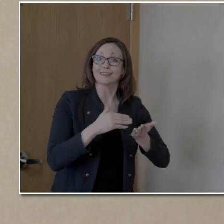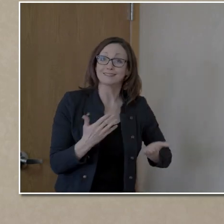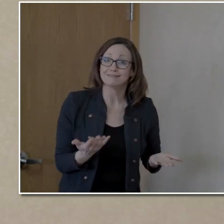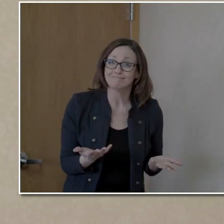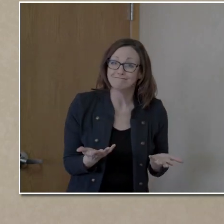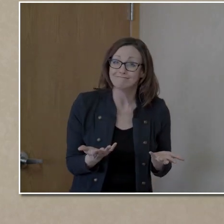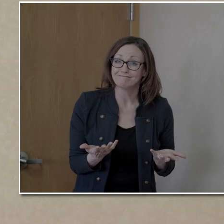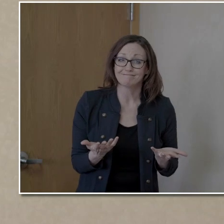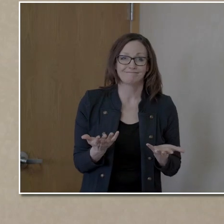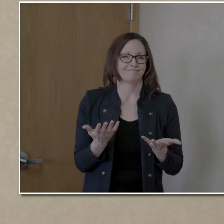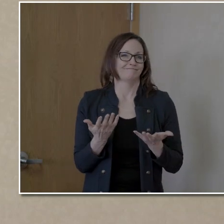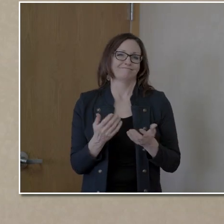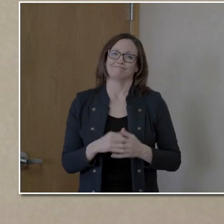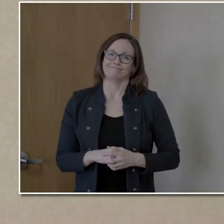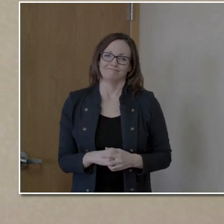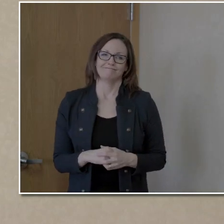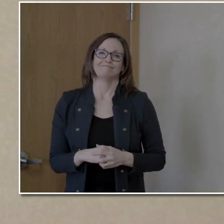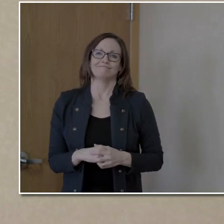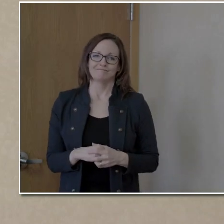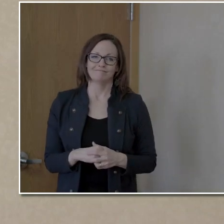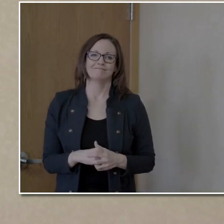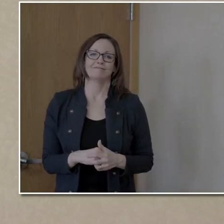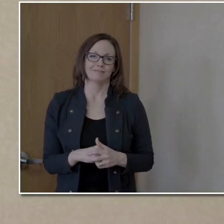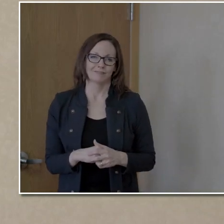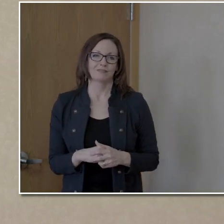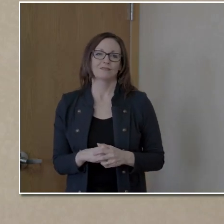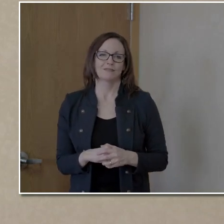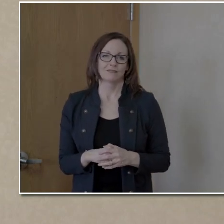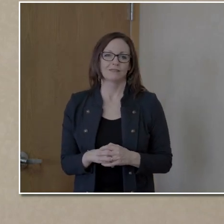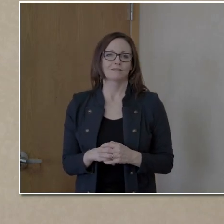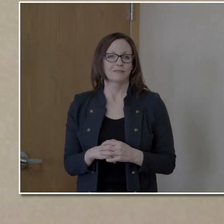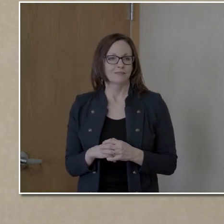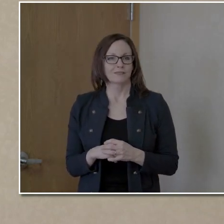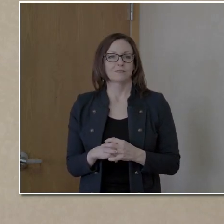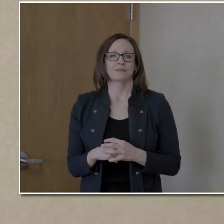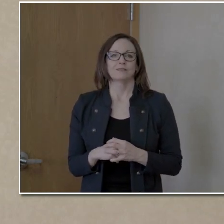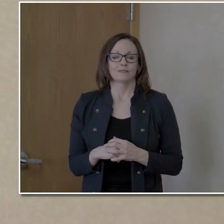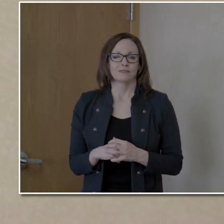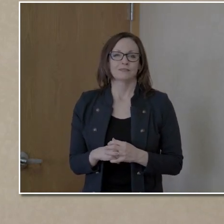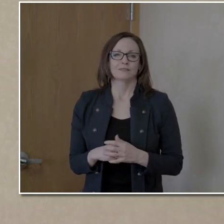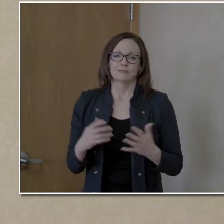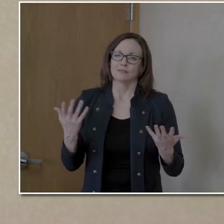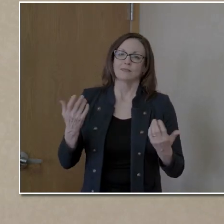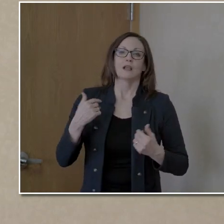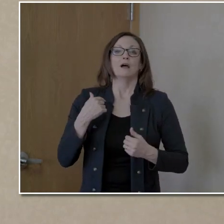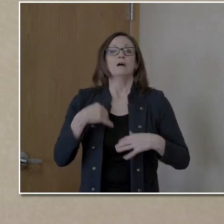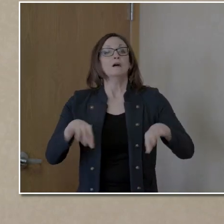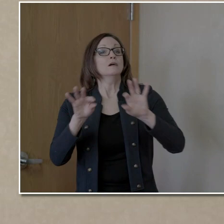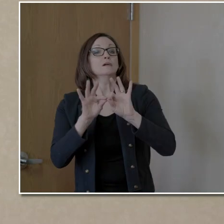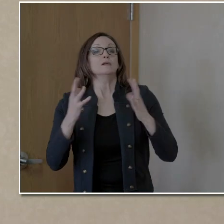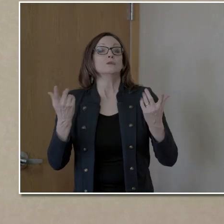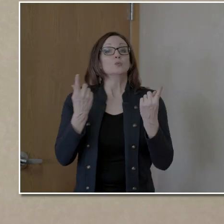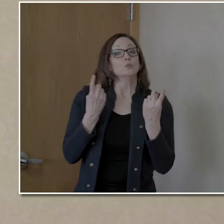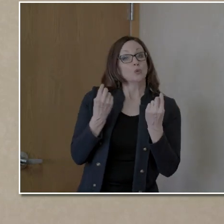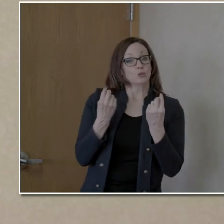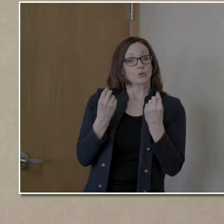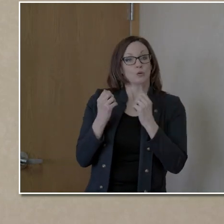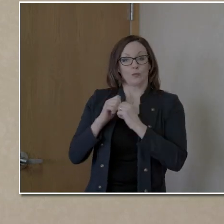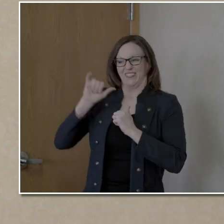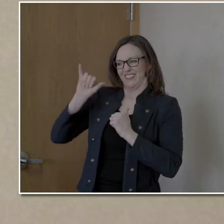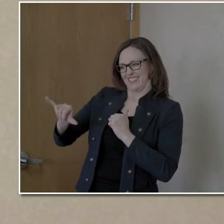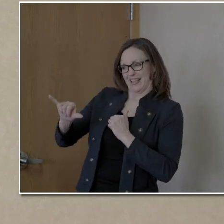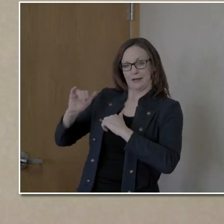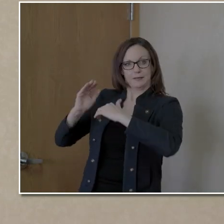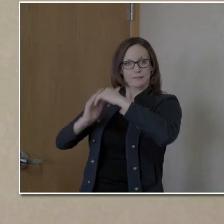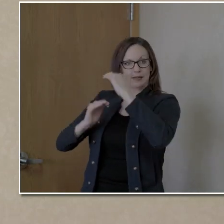checking with our local partners if they'd like to take over operation of those. We did it quickly because we knew we were in an urgent